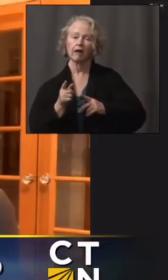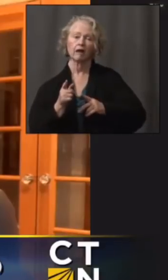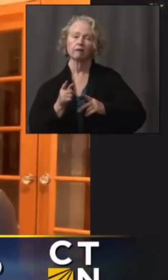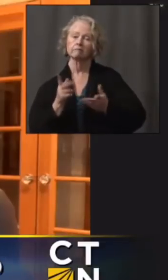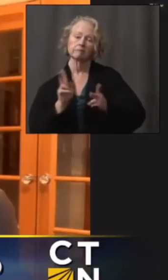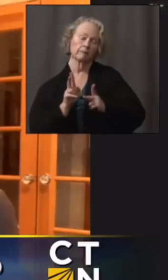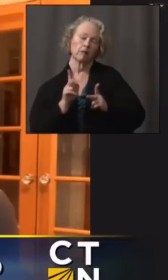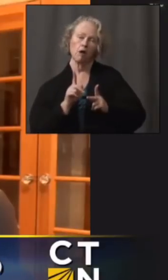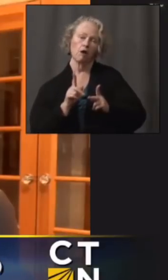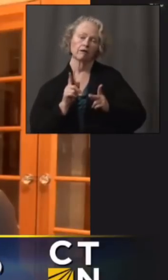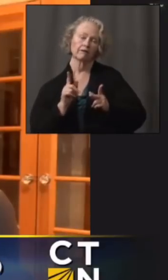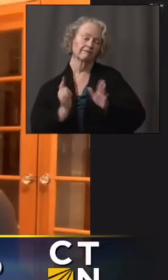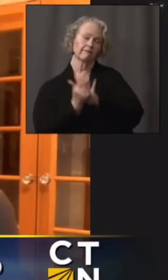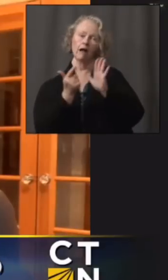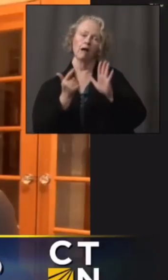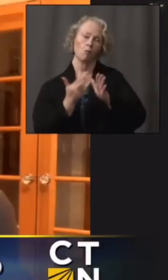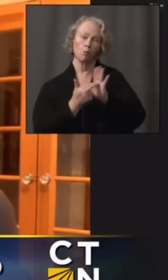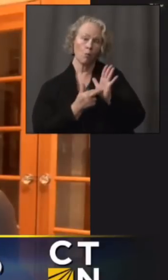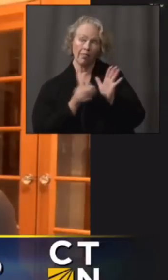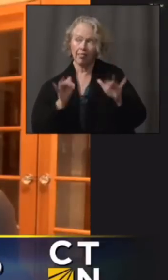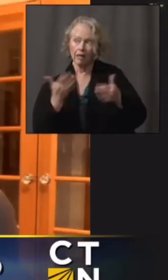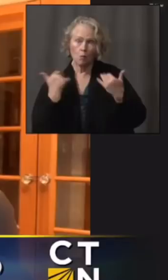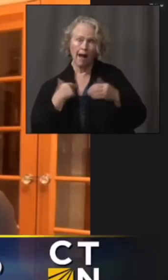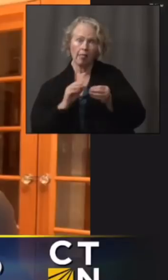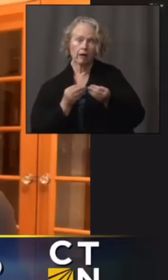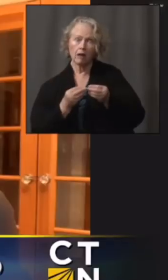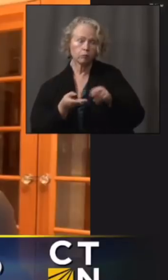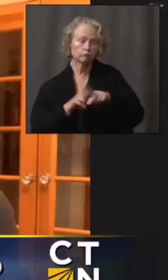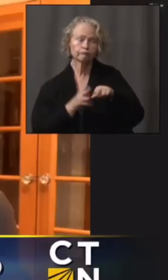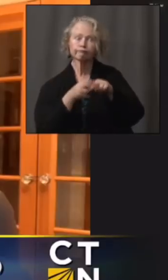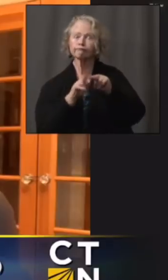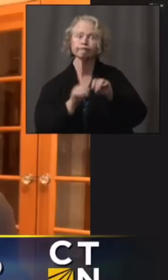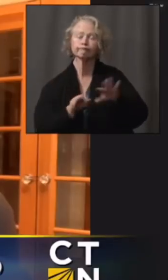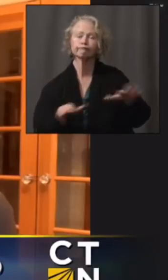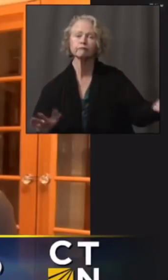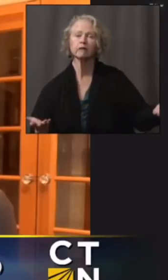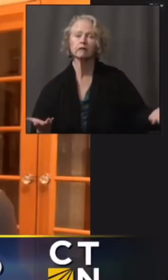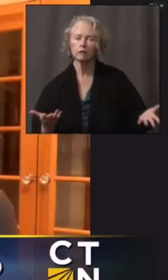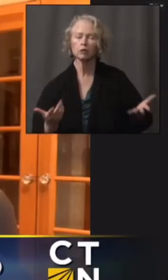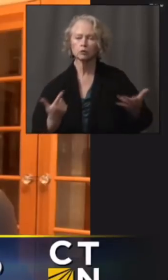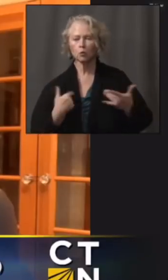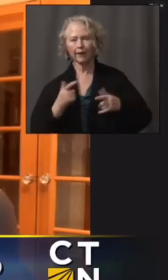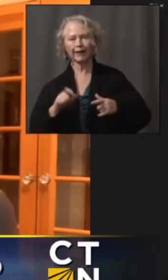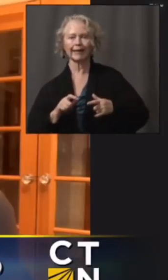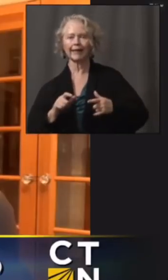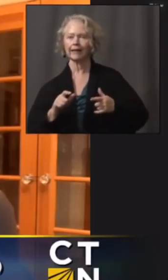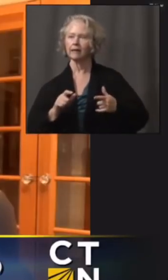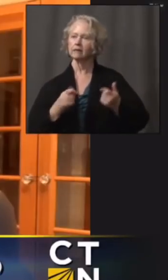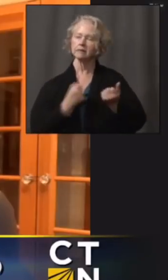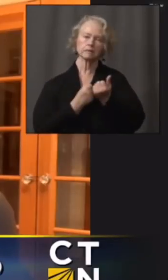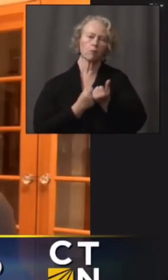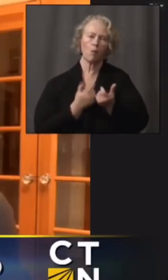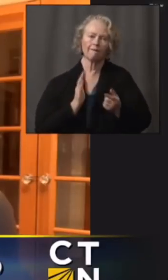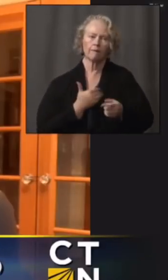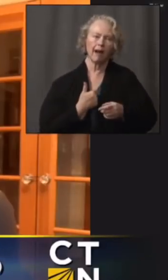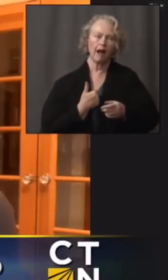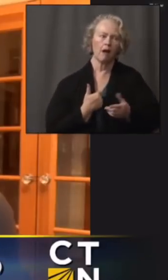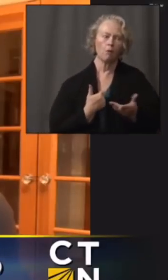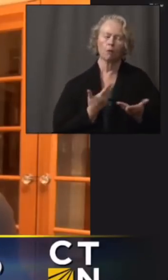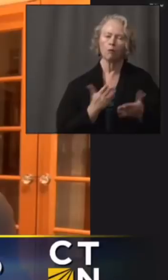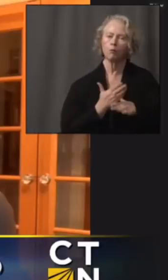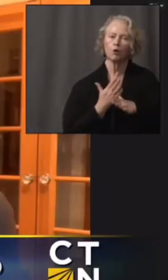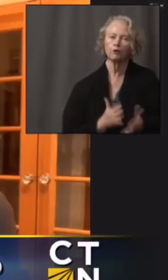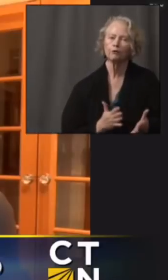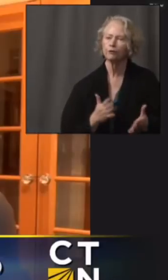And frankly, that's why we are where we are right now with these numbers. And so we really are looking for support from our partners locally to step up the